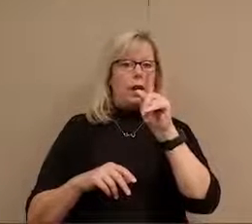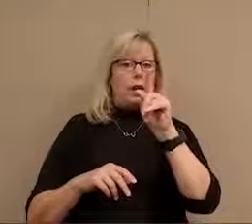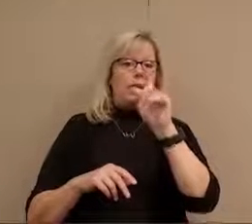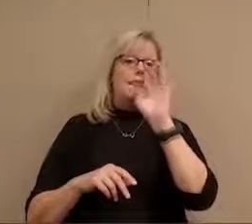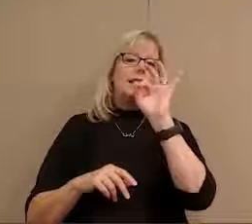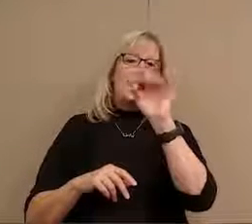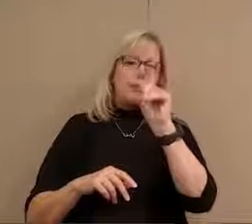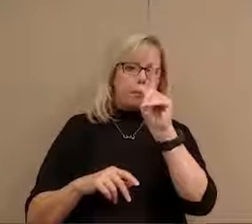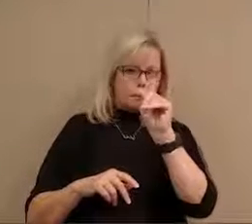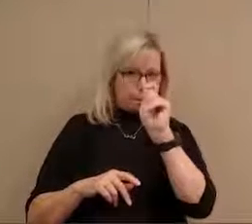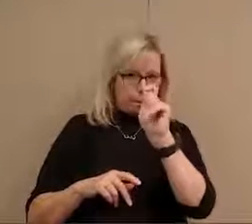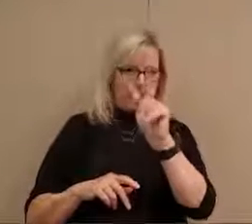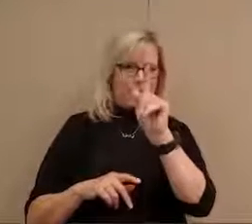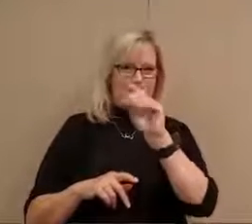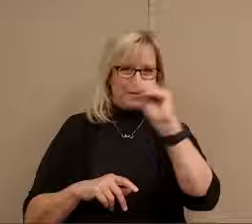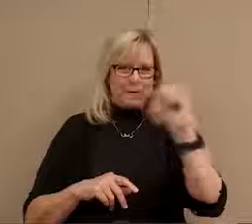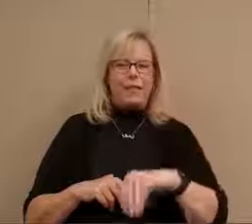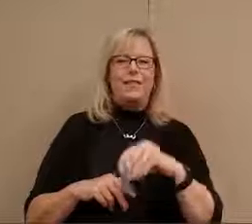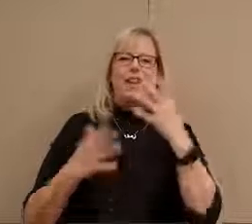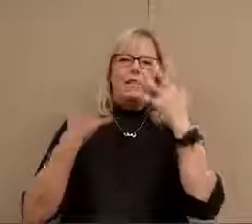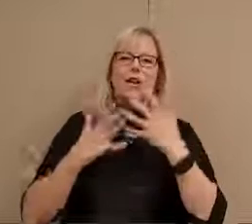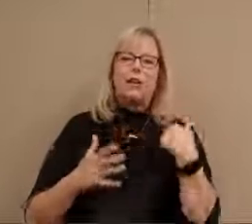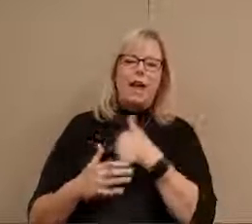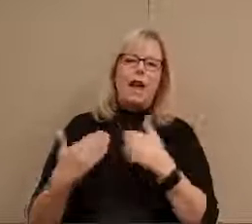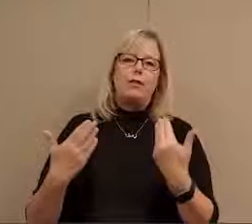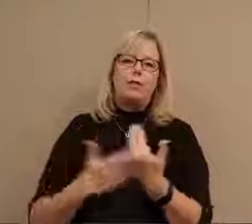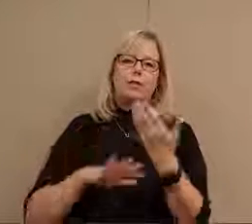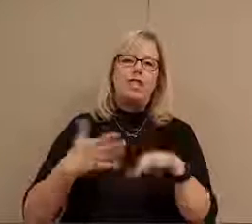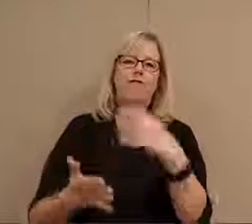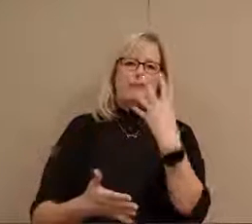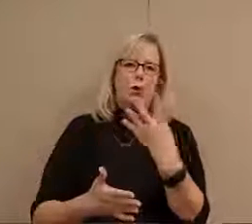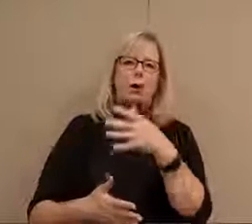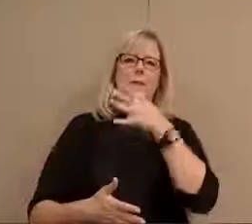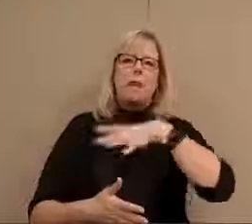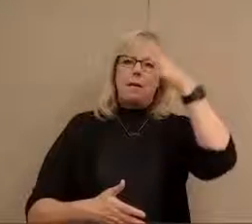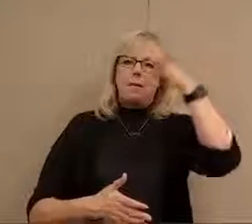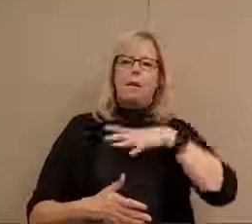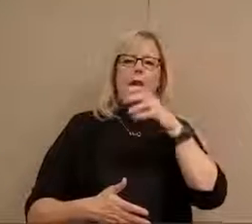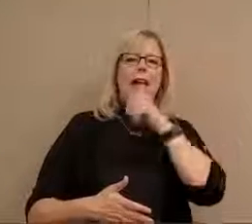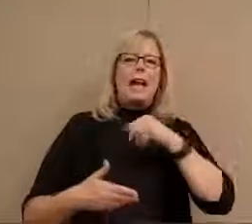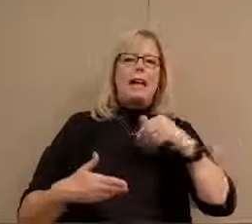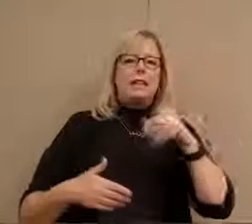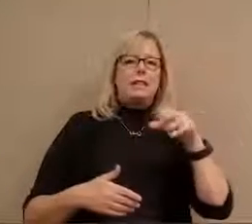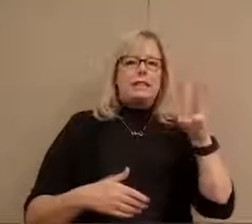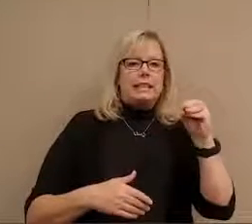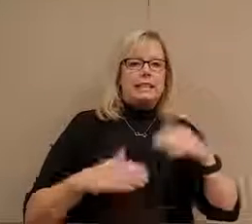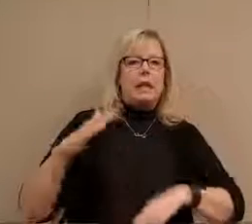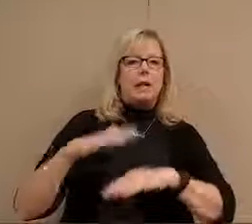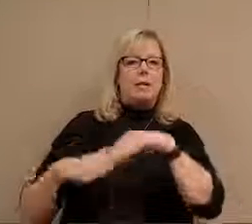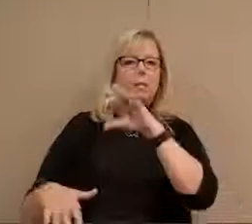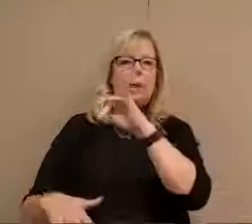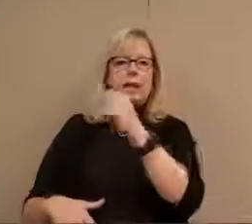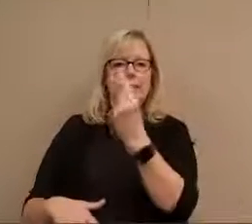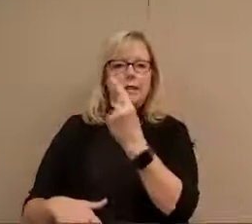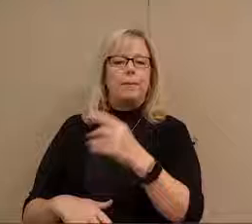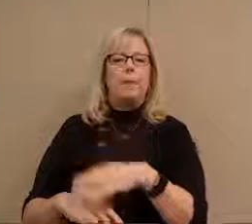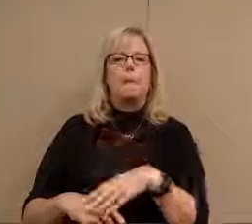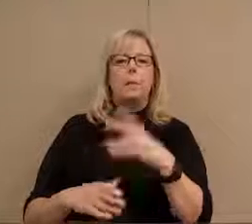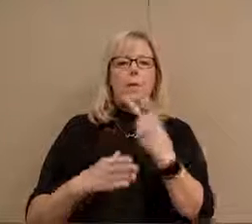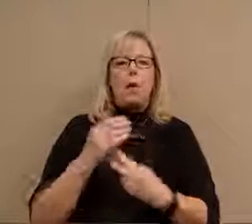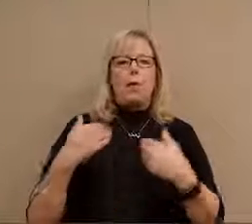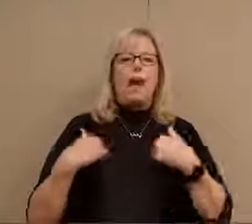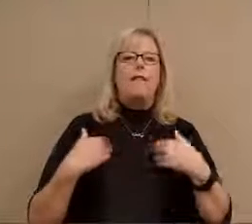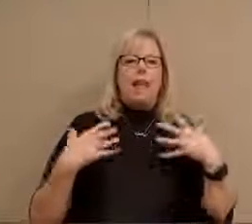9.1%. Unfortunately, we do have 4 new deaths to report, males and females from their 60s to their 80s with both known and unknown health